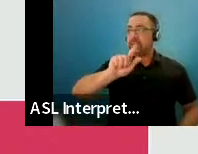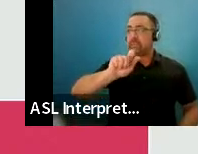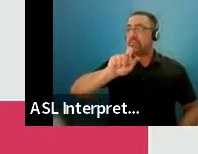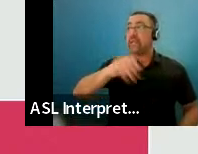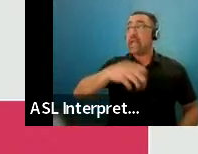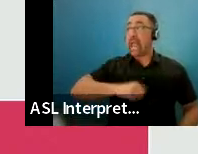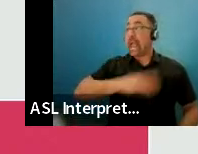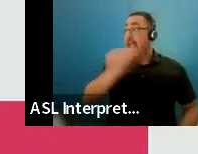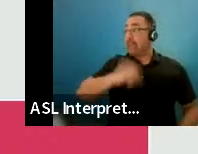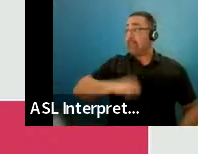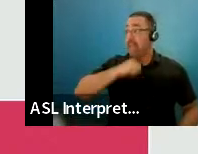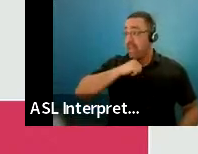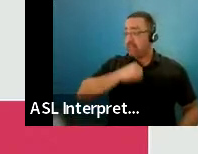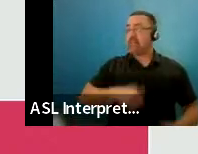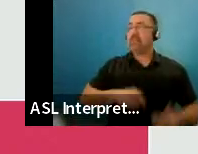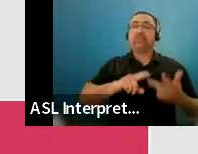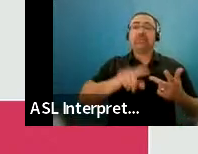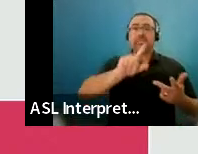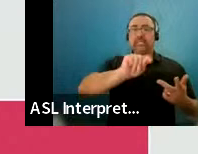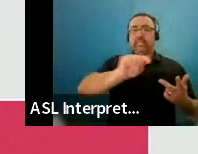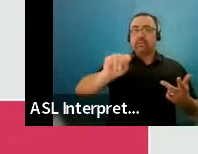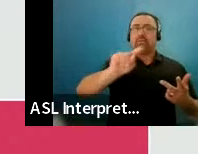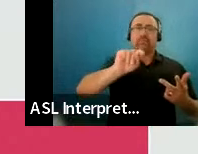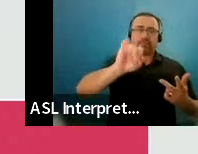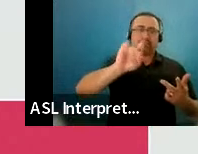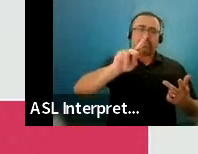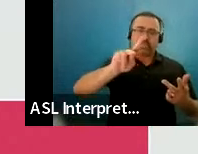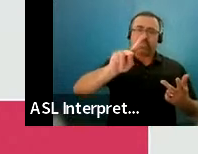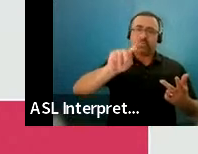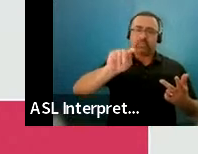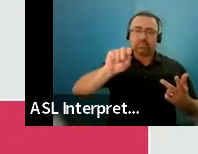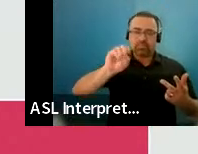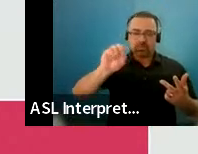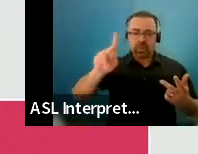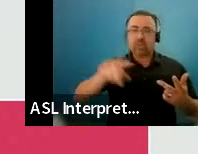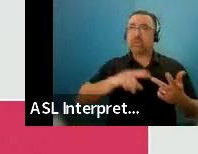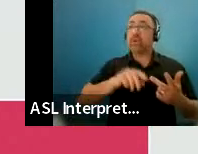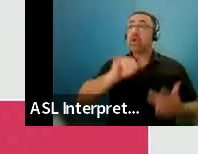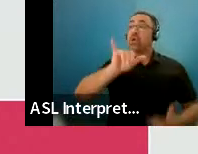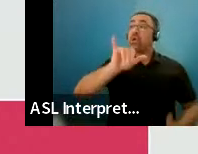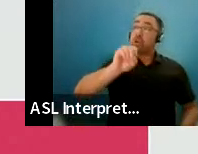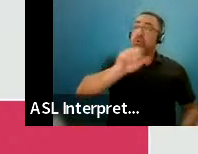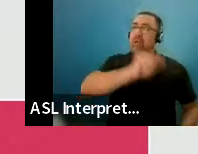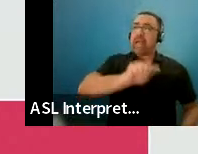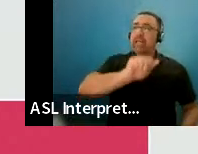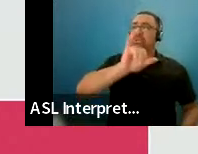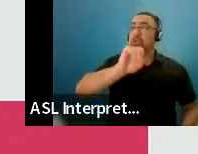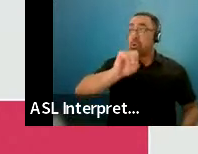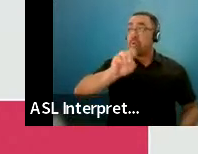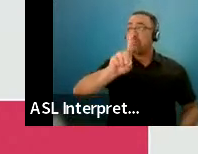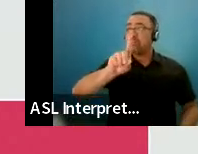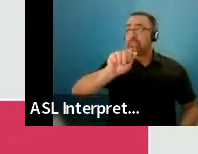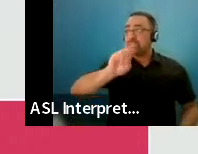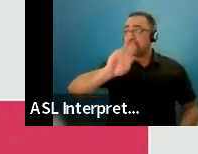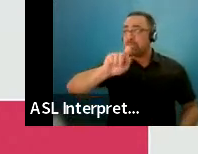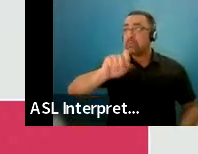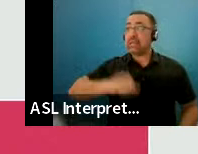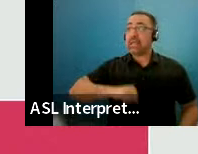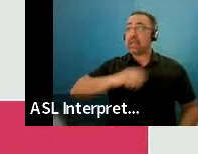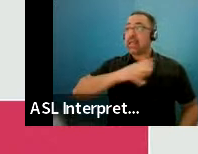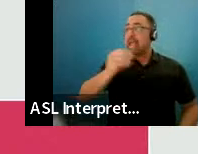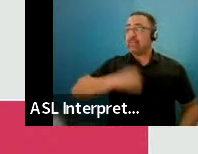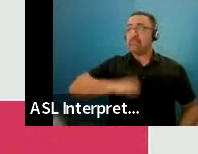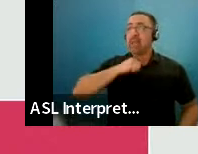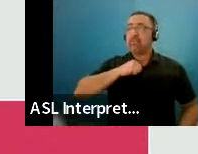Proud. And our TikTok is at Yo Disabled and Proud. And those links will also be in the